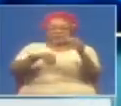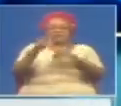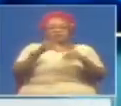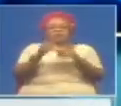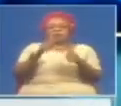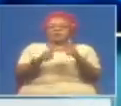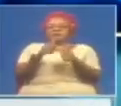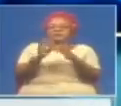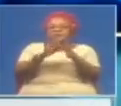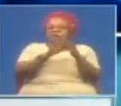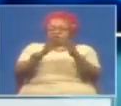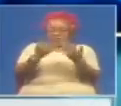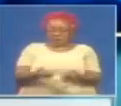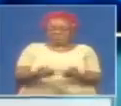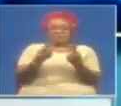which Azimio is contesting.